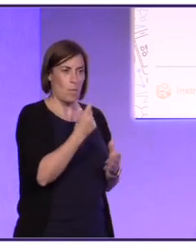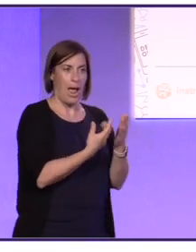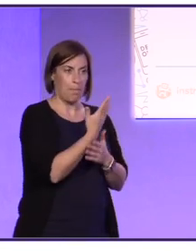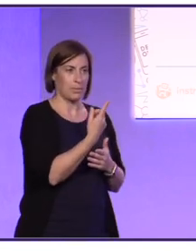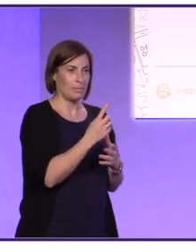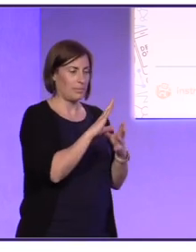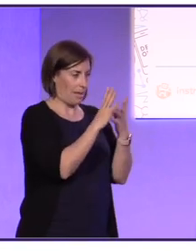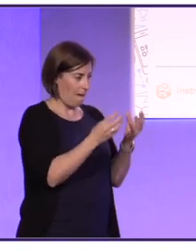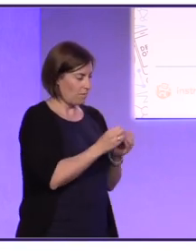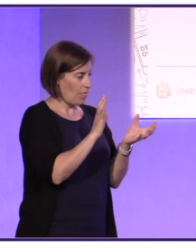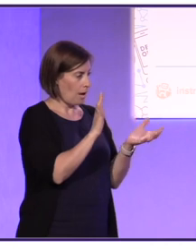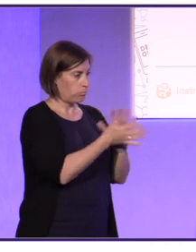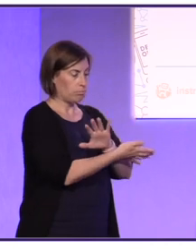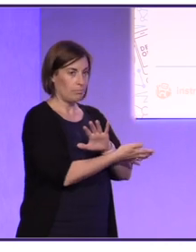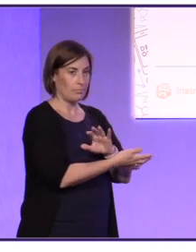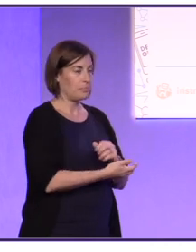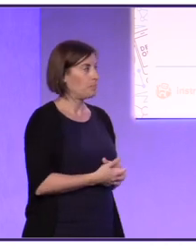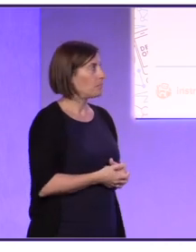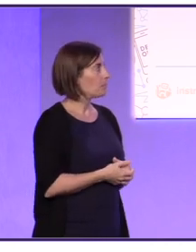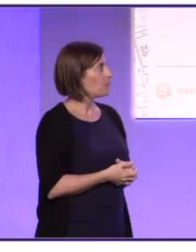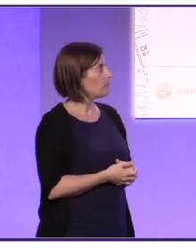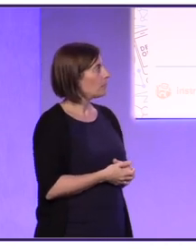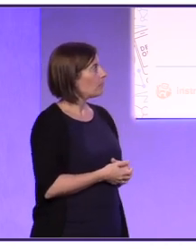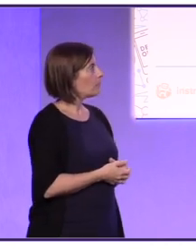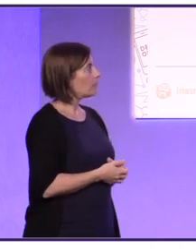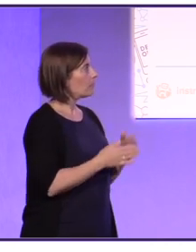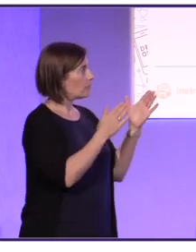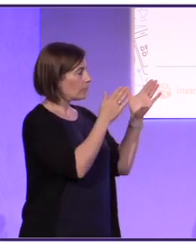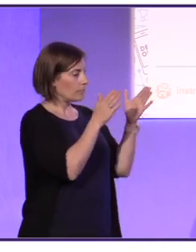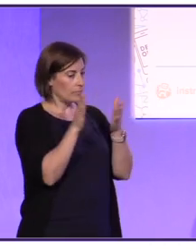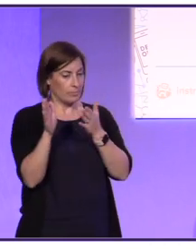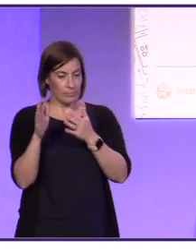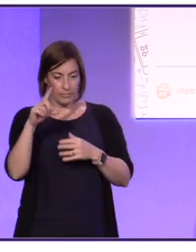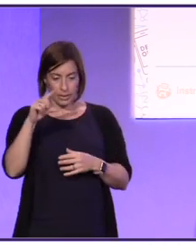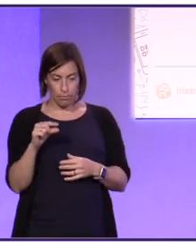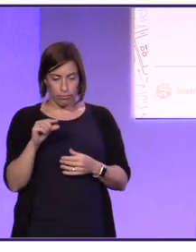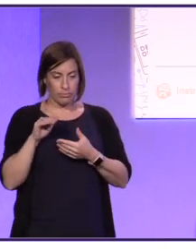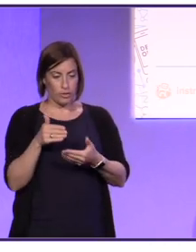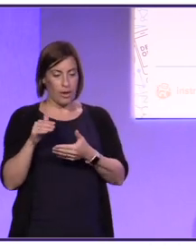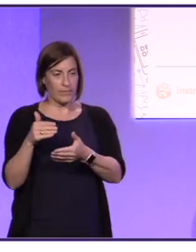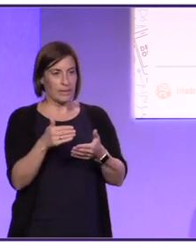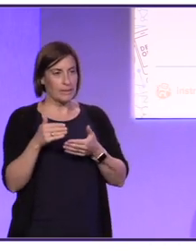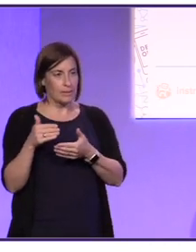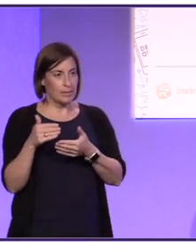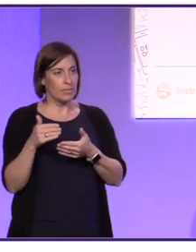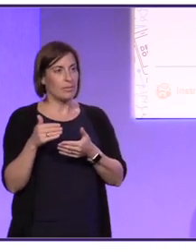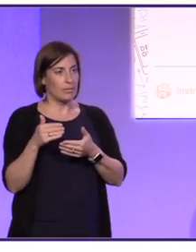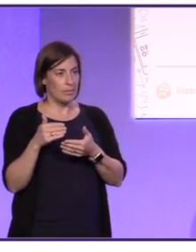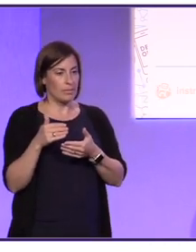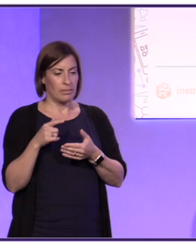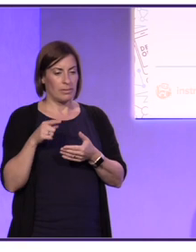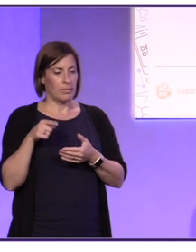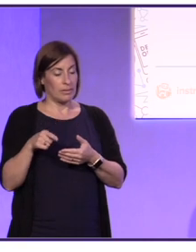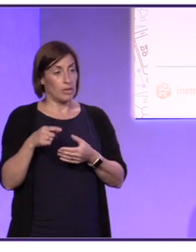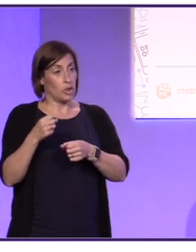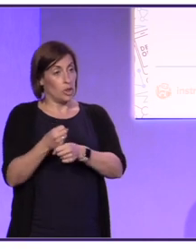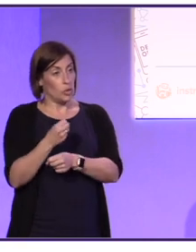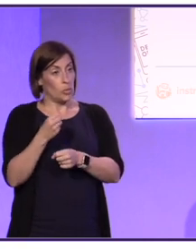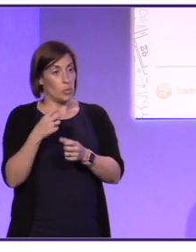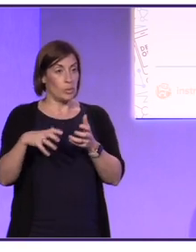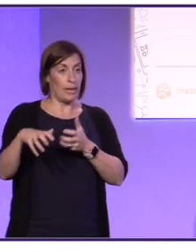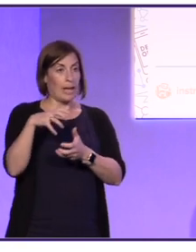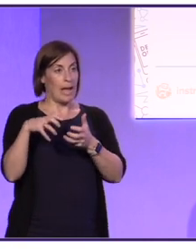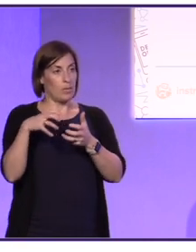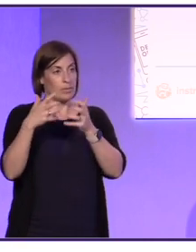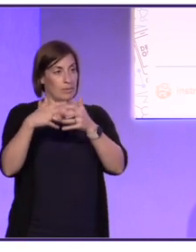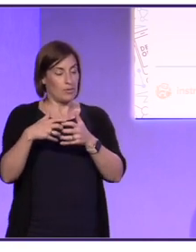But it's not necessarily all the way to your finished state. The point in which you want to start doing this is when you want to